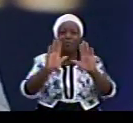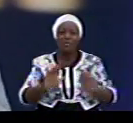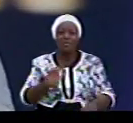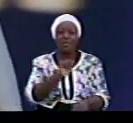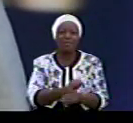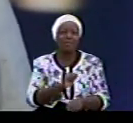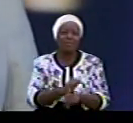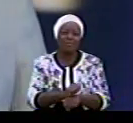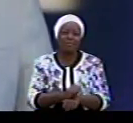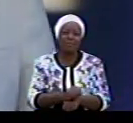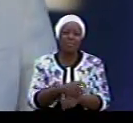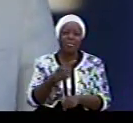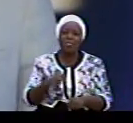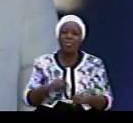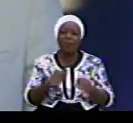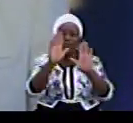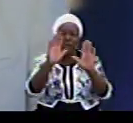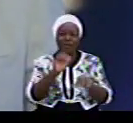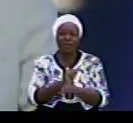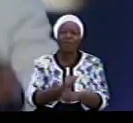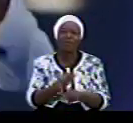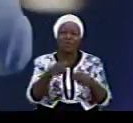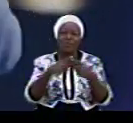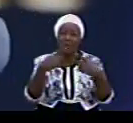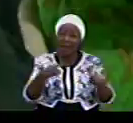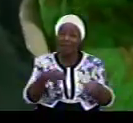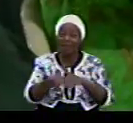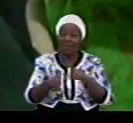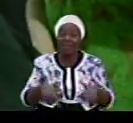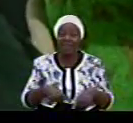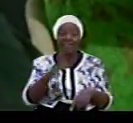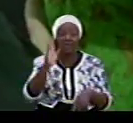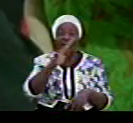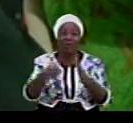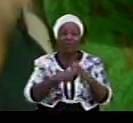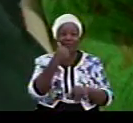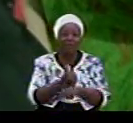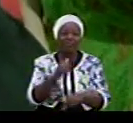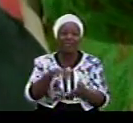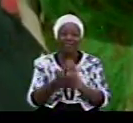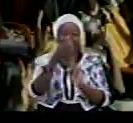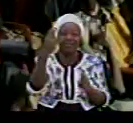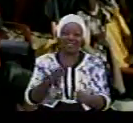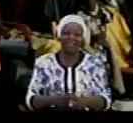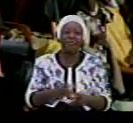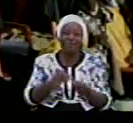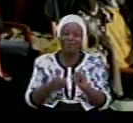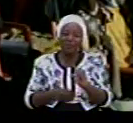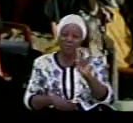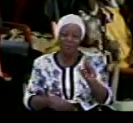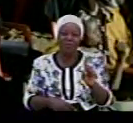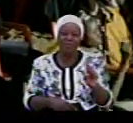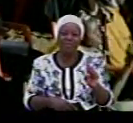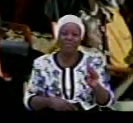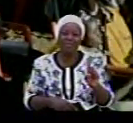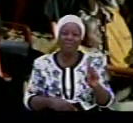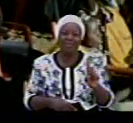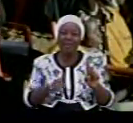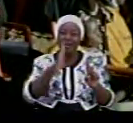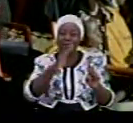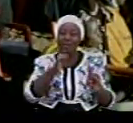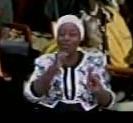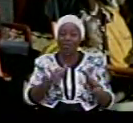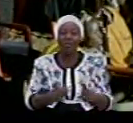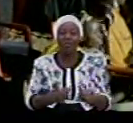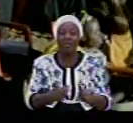The miracle going to happen in your life will be confirmed. Number one, be not faithless,